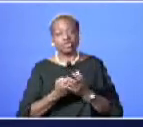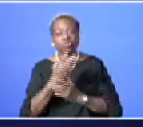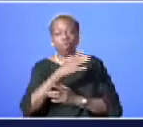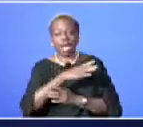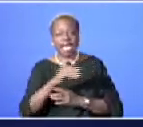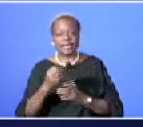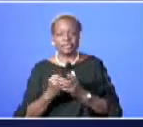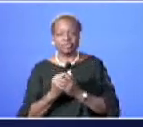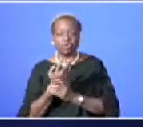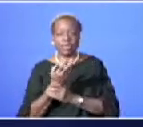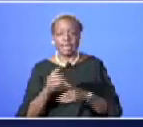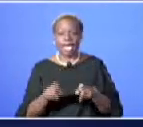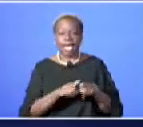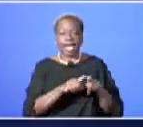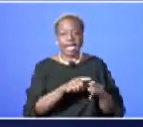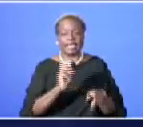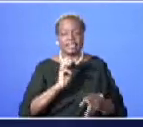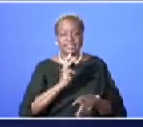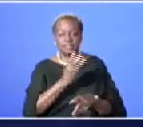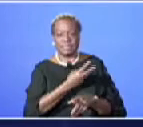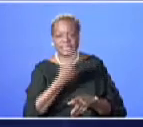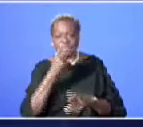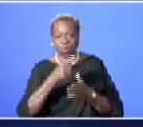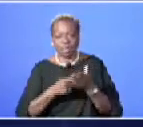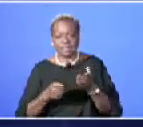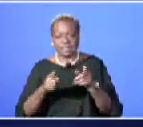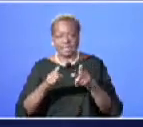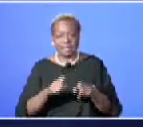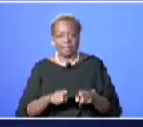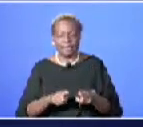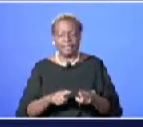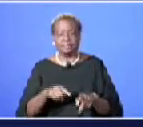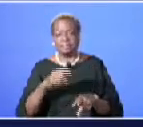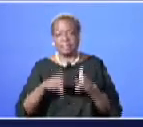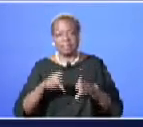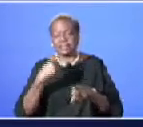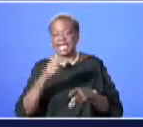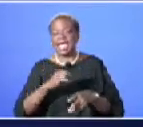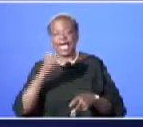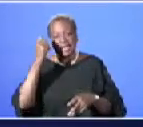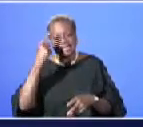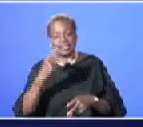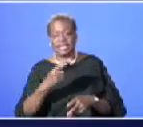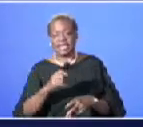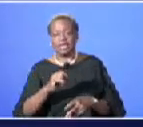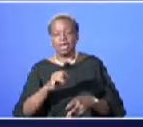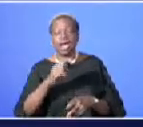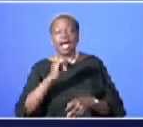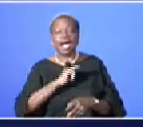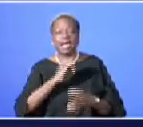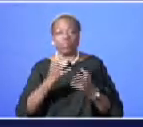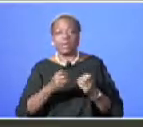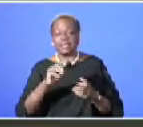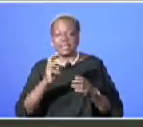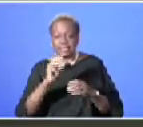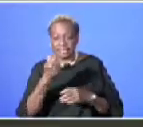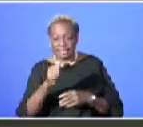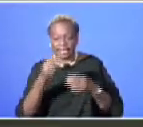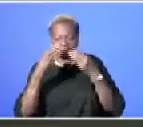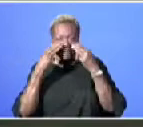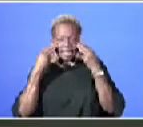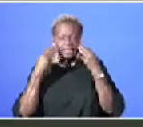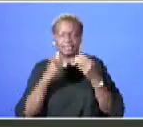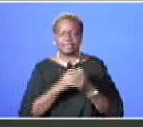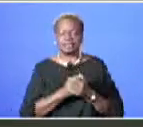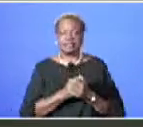And as we speak, persons WhatsApp me, oh, I understand that you're doing masks. I'd like 10 masks. I'd like 20 masks. Annelle